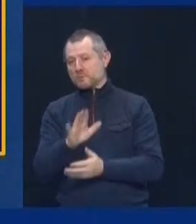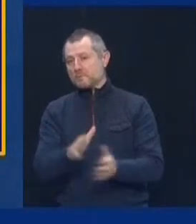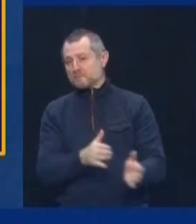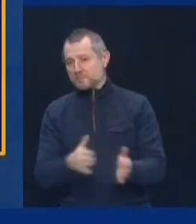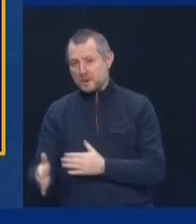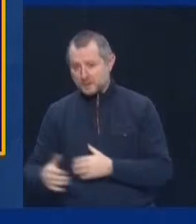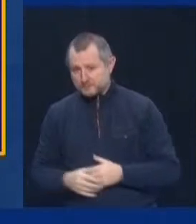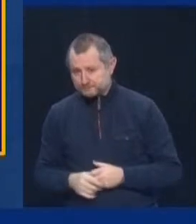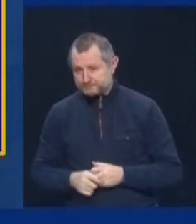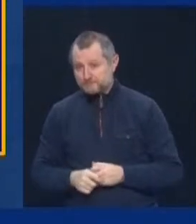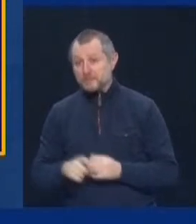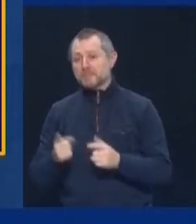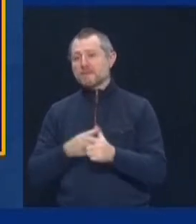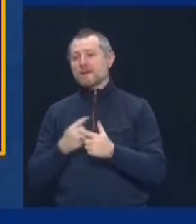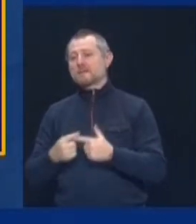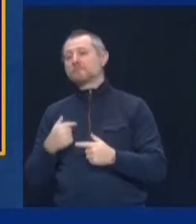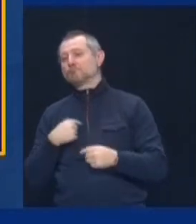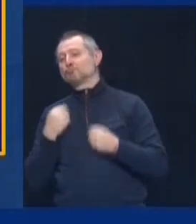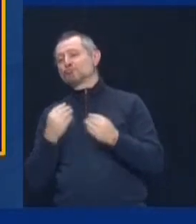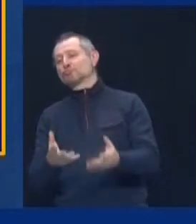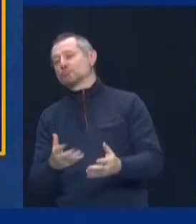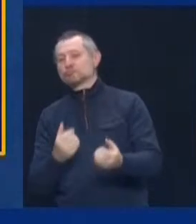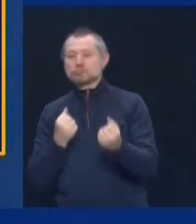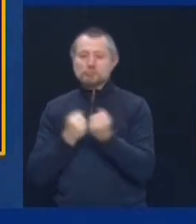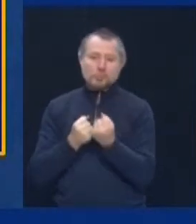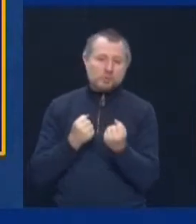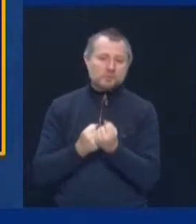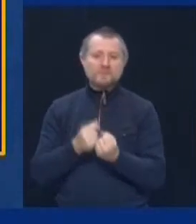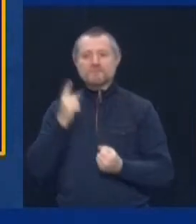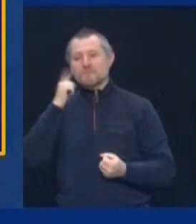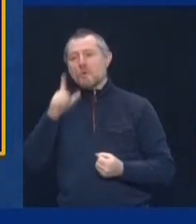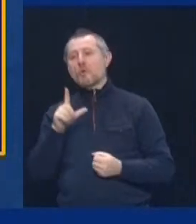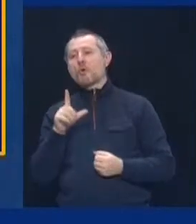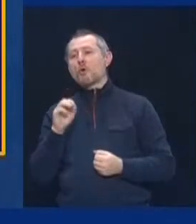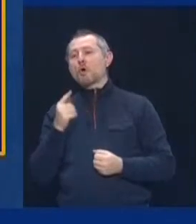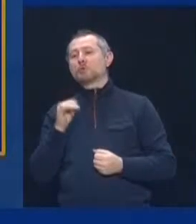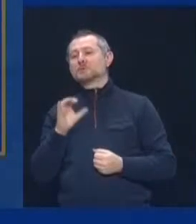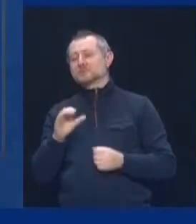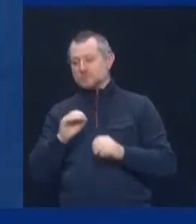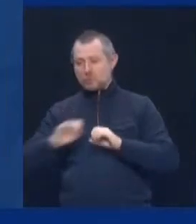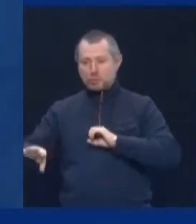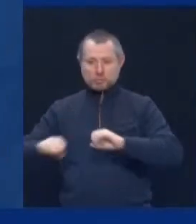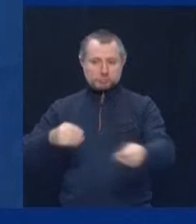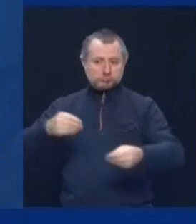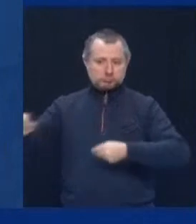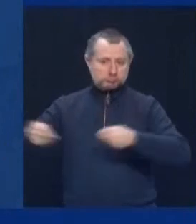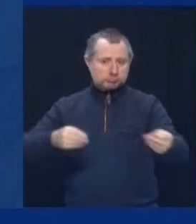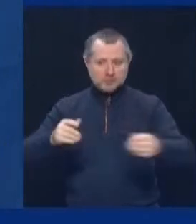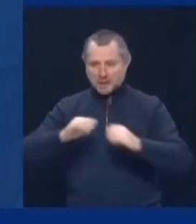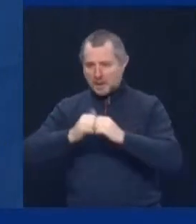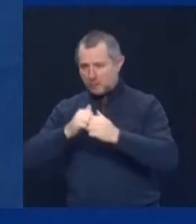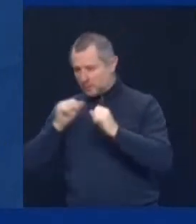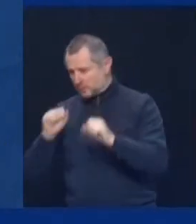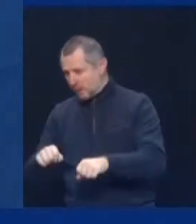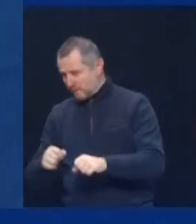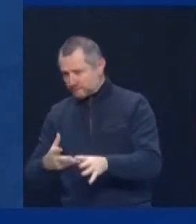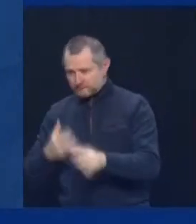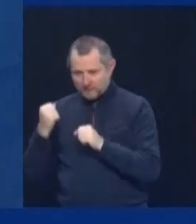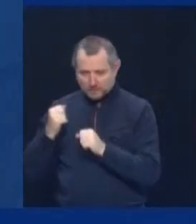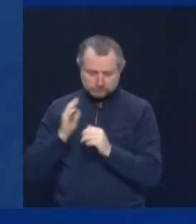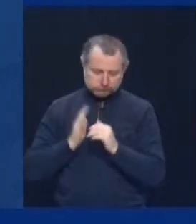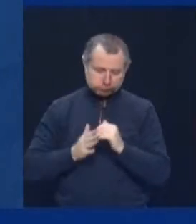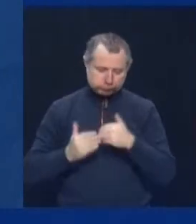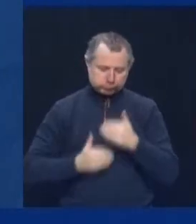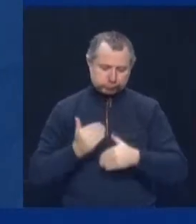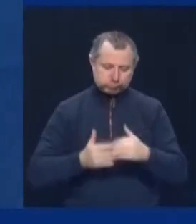the logistics, the support that they need to actually get it done quickly. They're going to put in